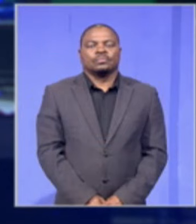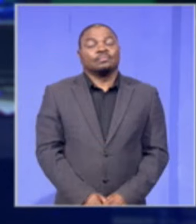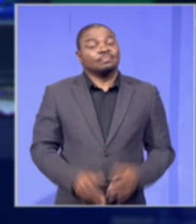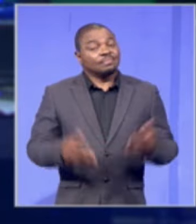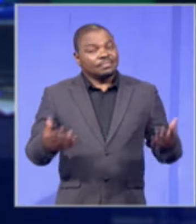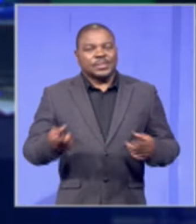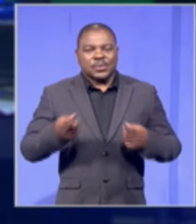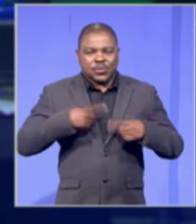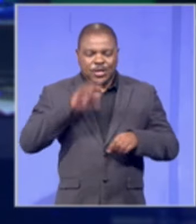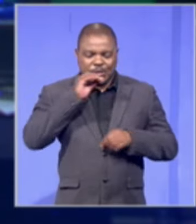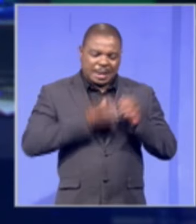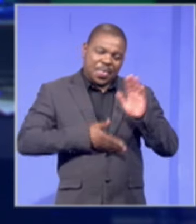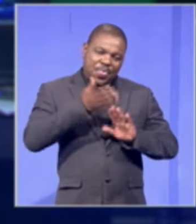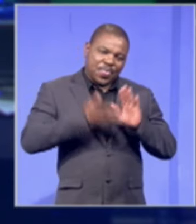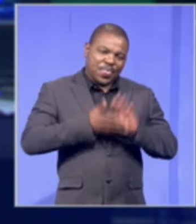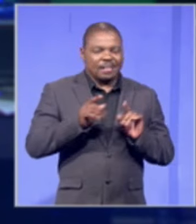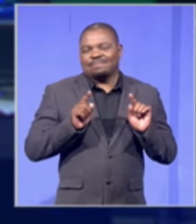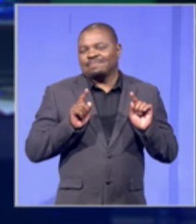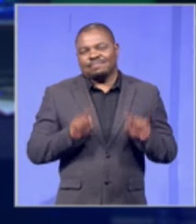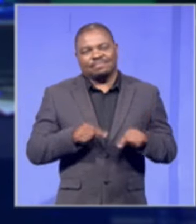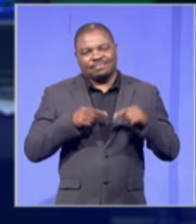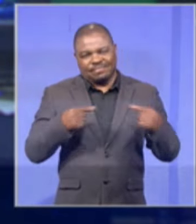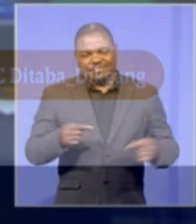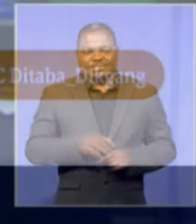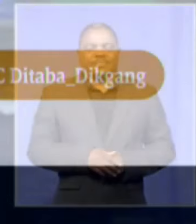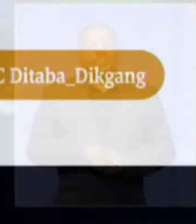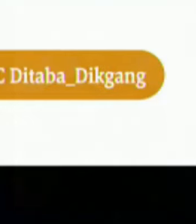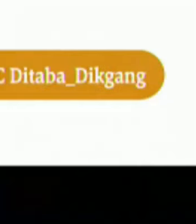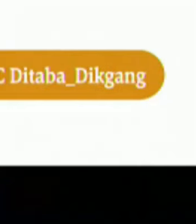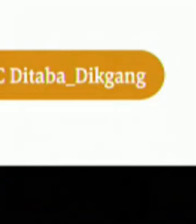Weso ho rolla ha so qeta moru ha di rengwe hape ho